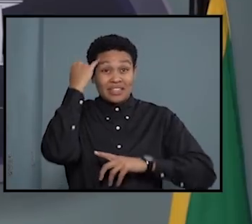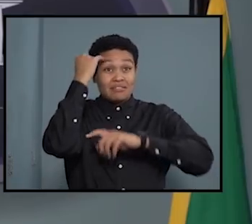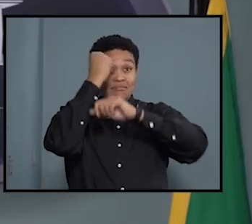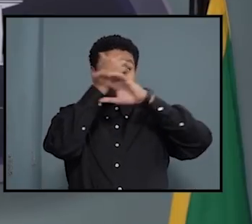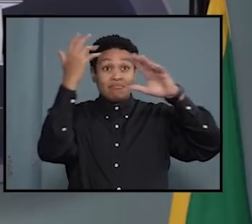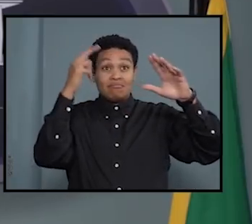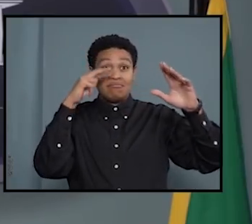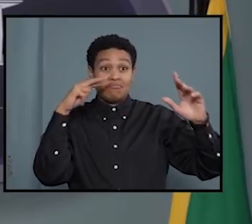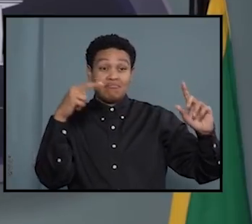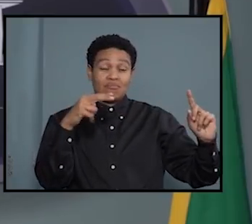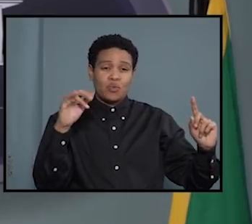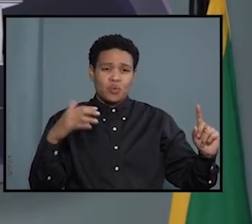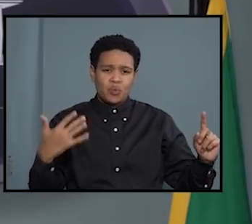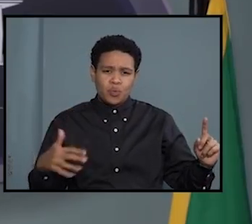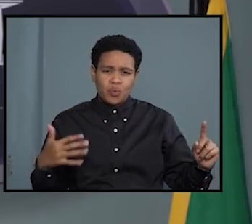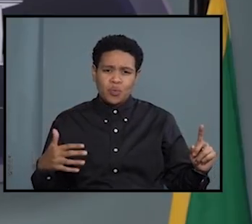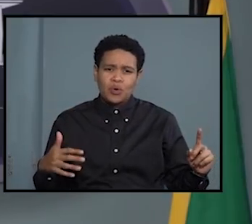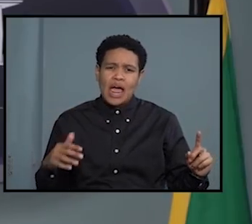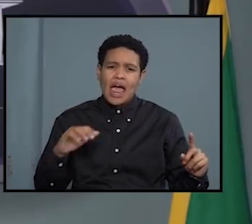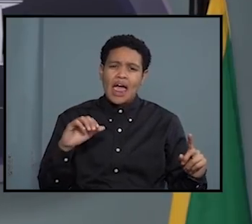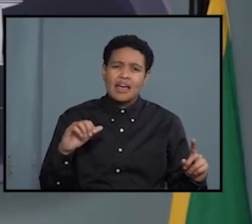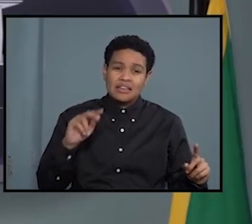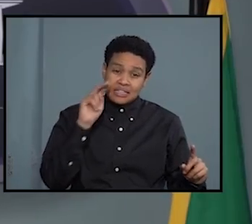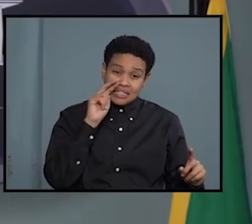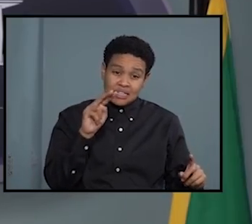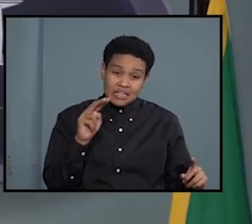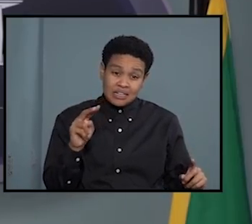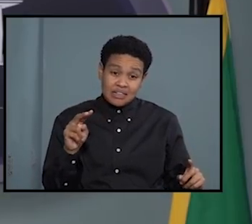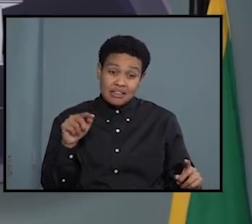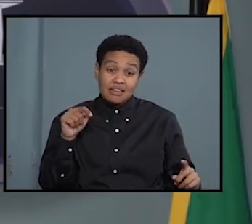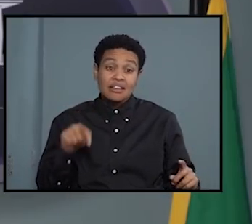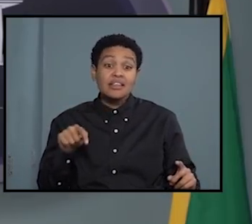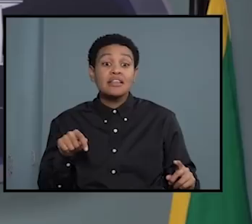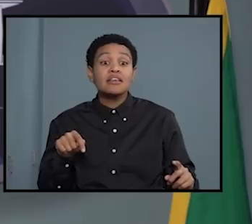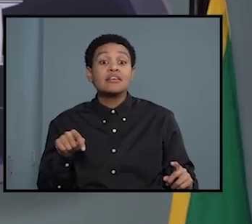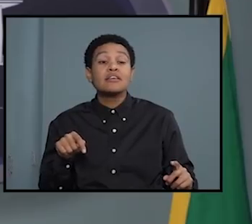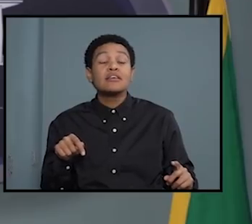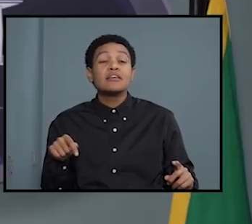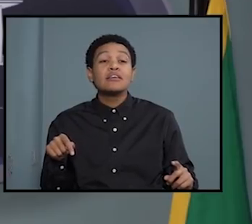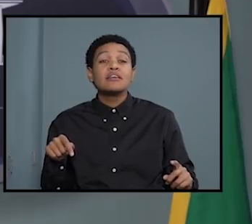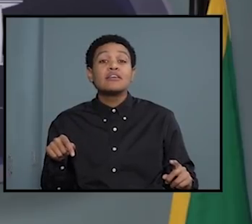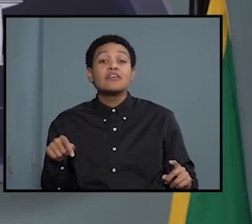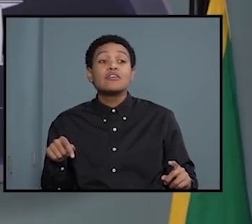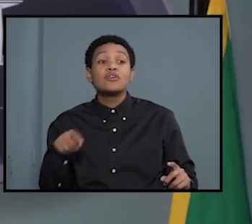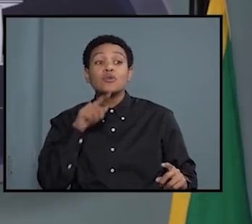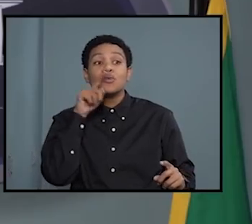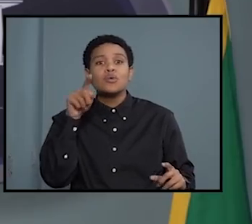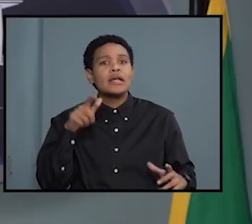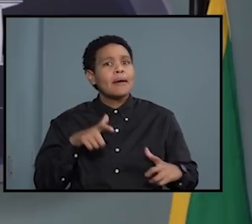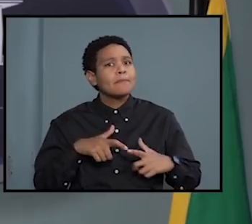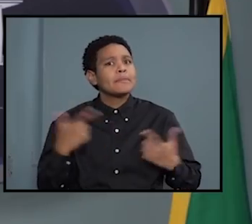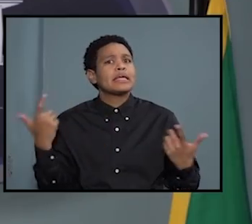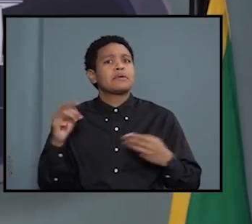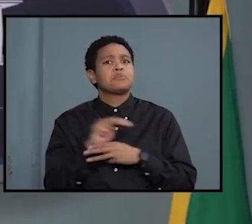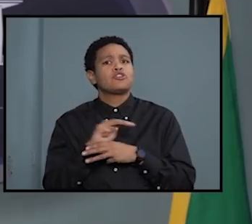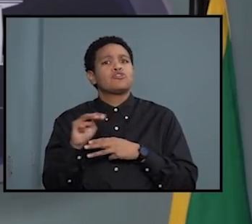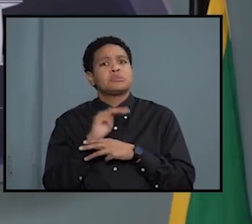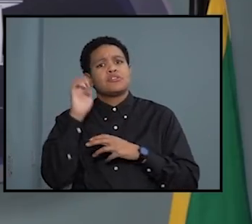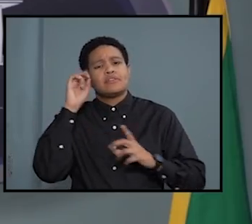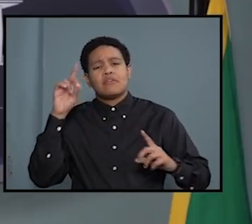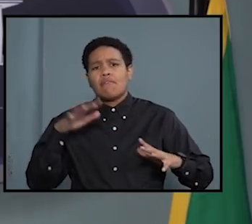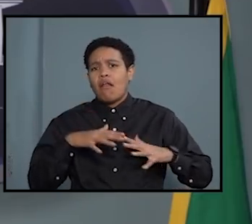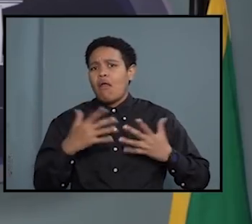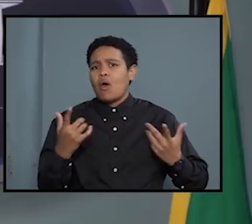by any stretch that this is quite an extensive ministry that has a lot to